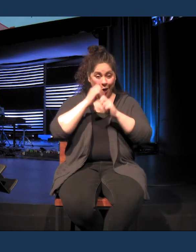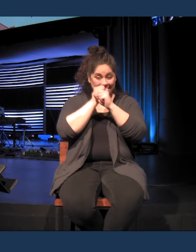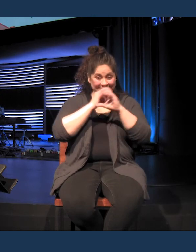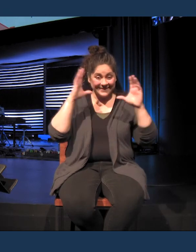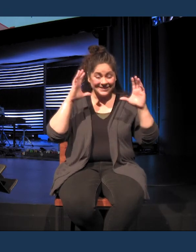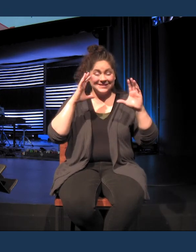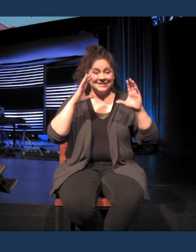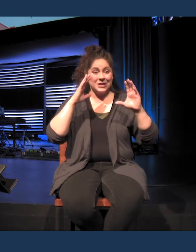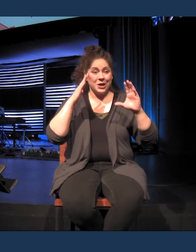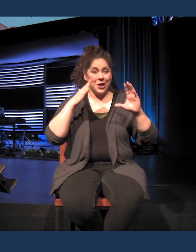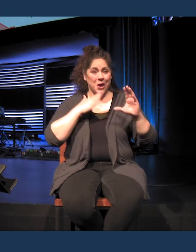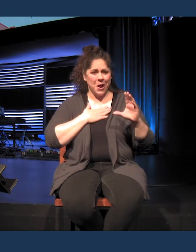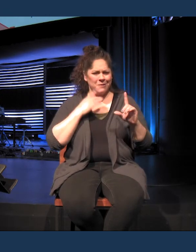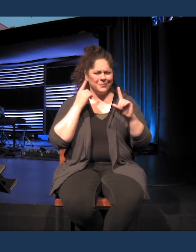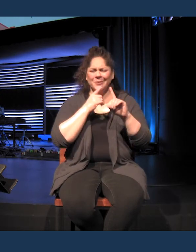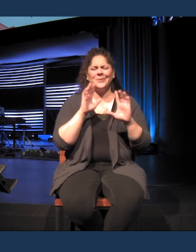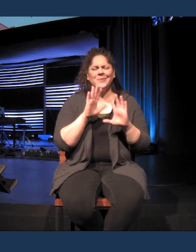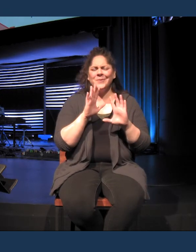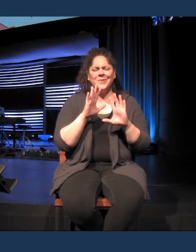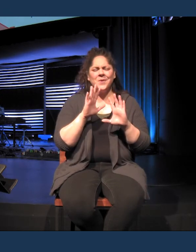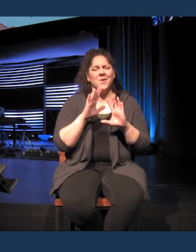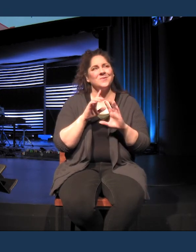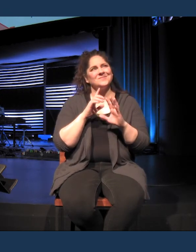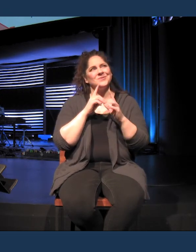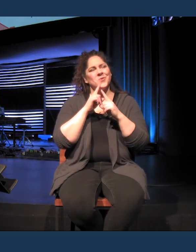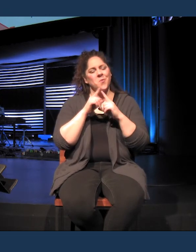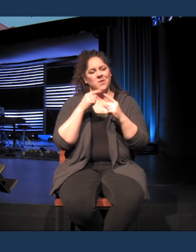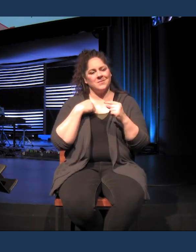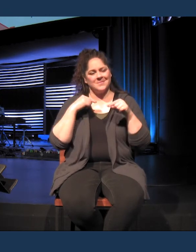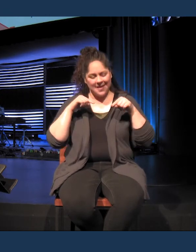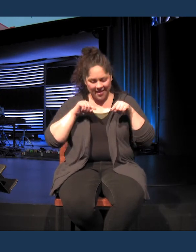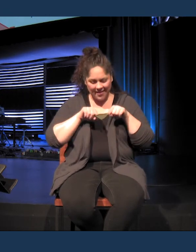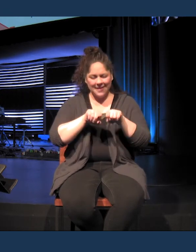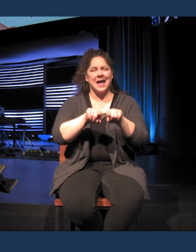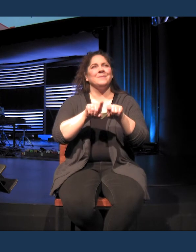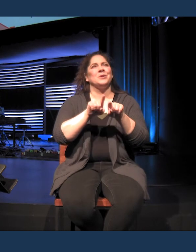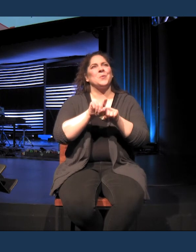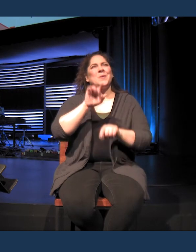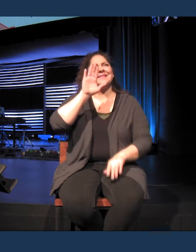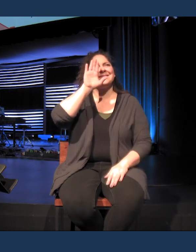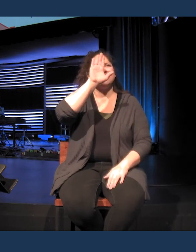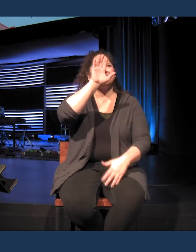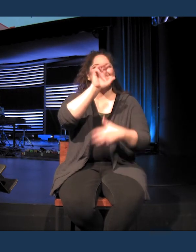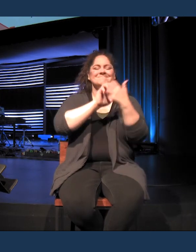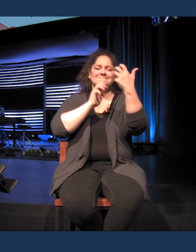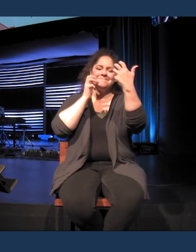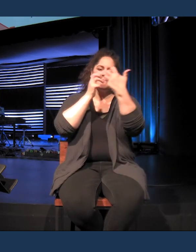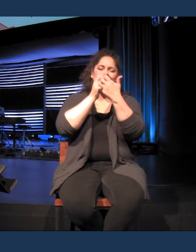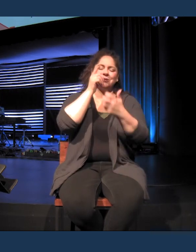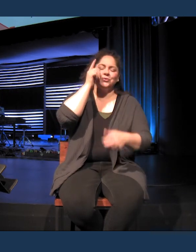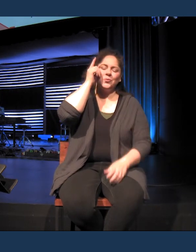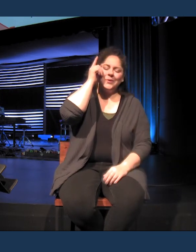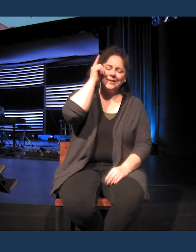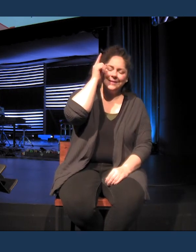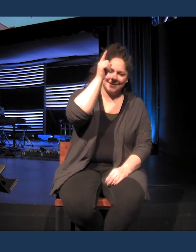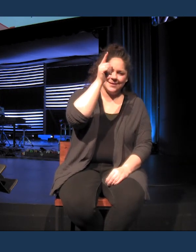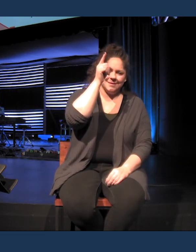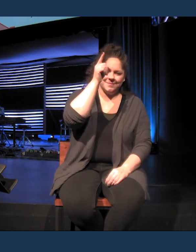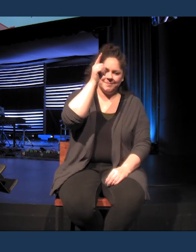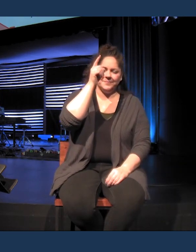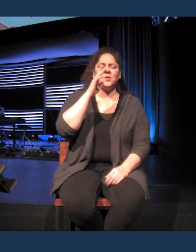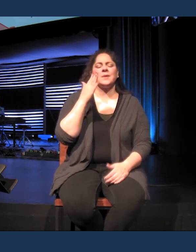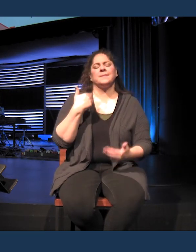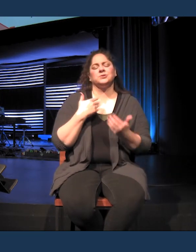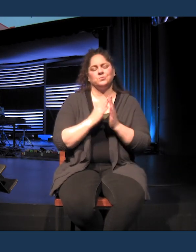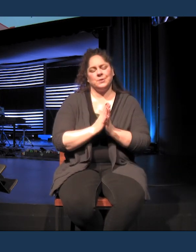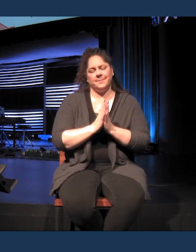are we aligned with the great commandment and the great commission as a church? All right, let's